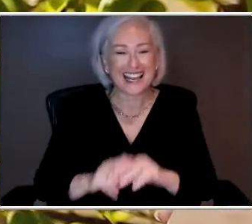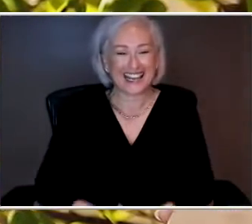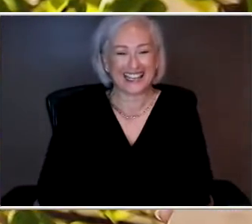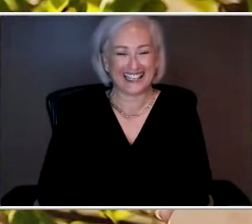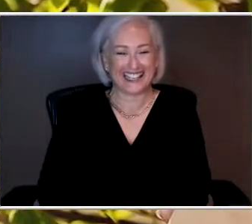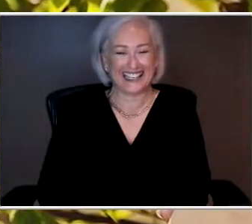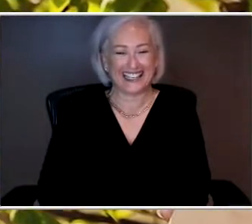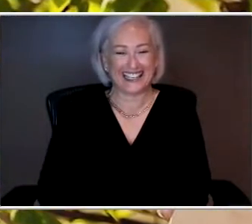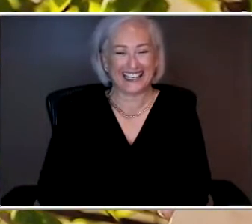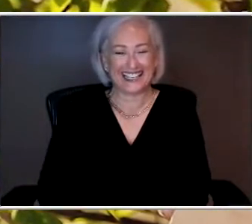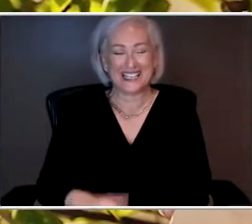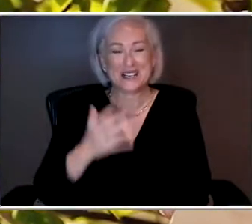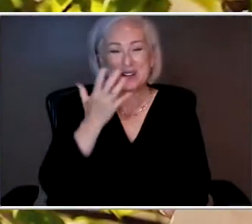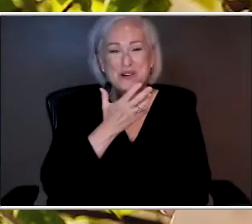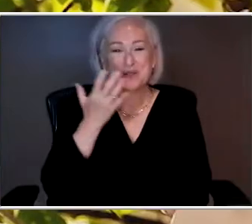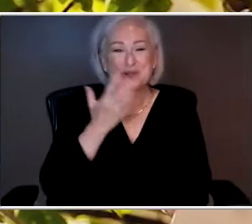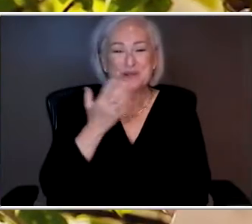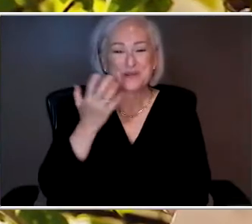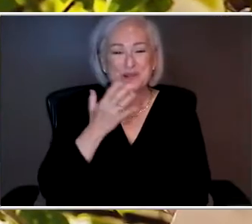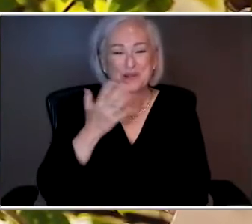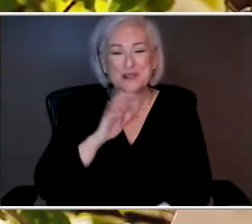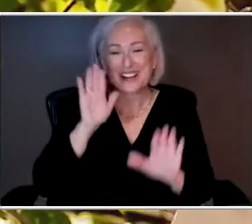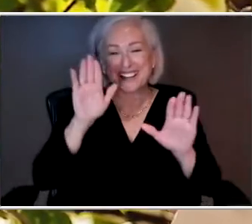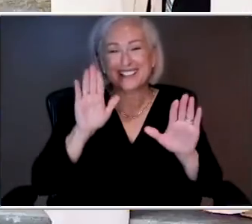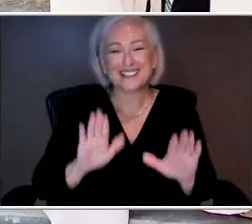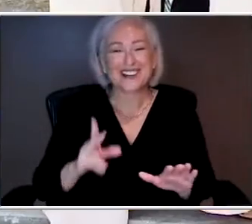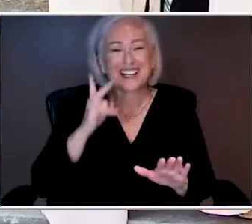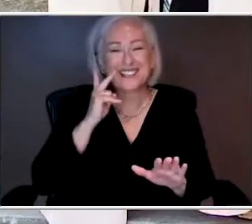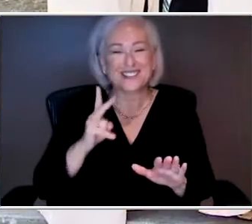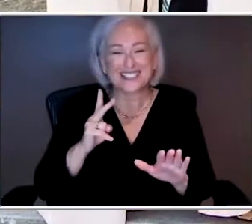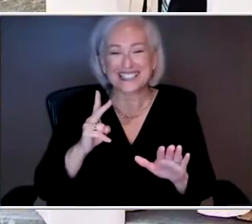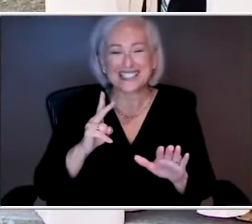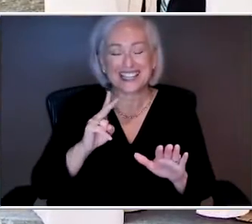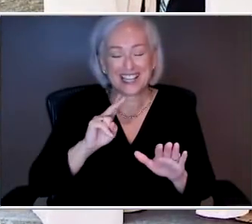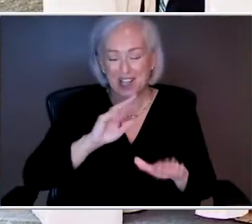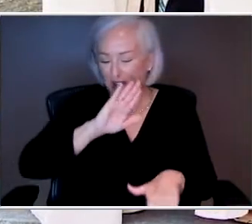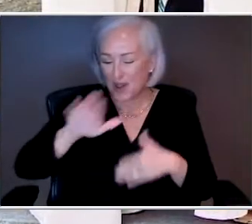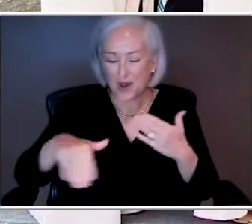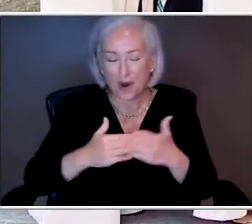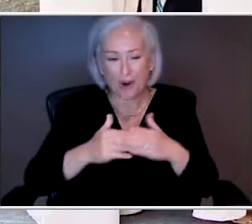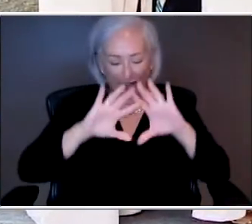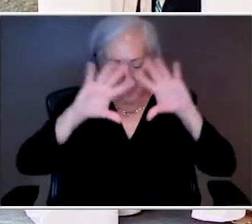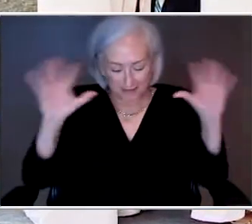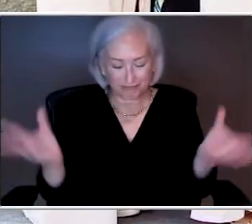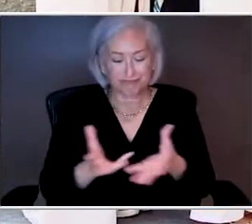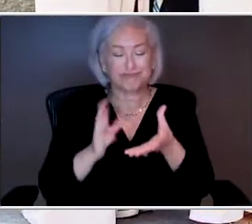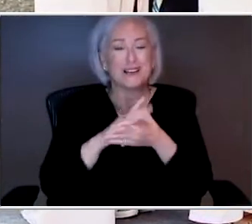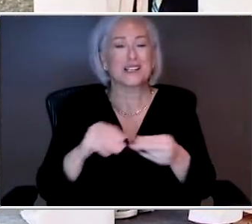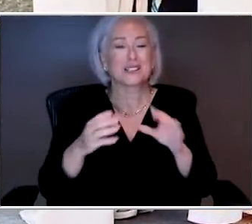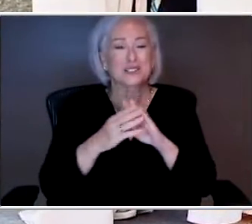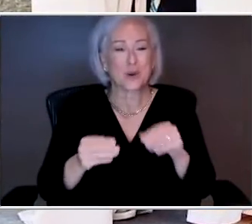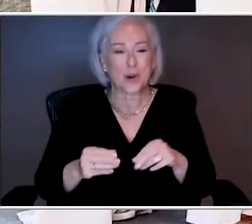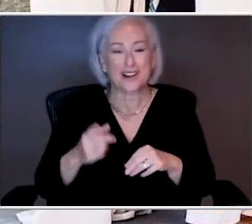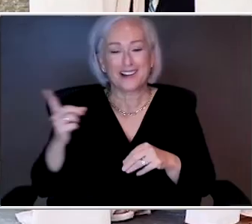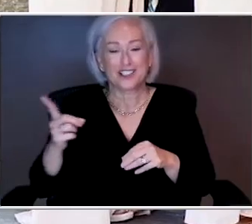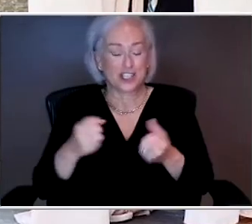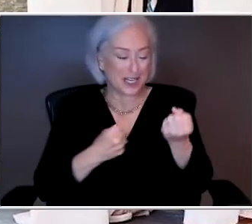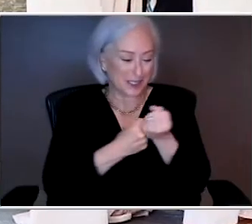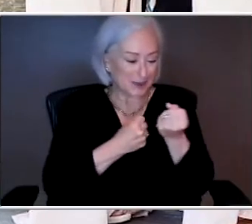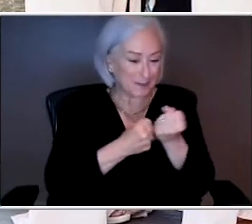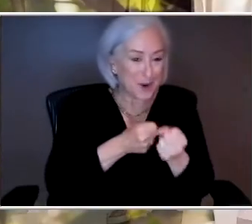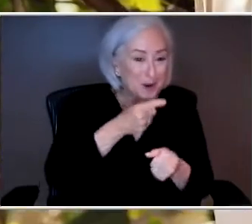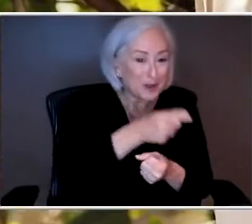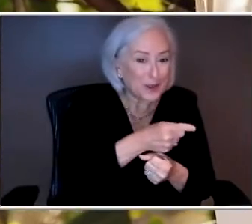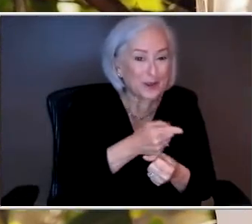Well, it's just great to see kind of that full circle moment. She's by your side, and then here you are by her side. And